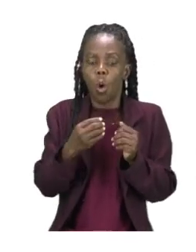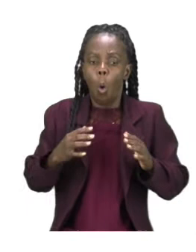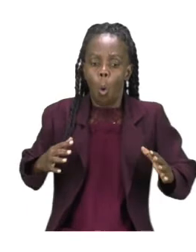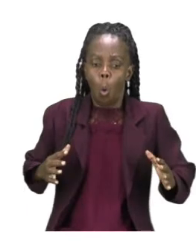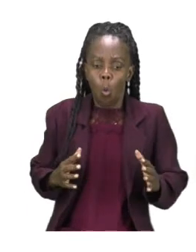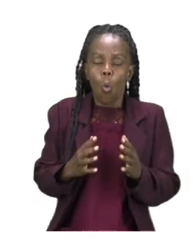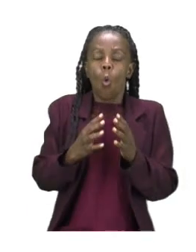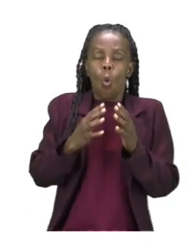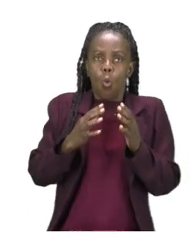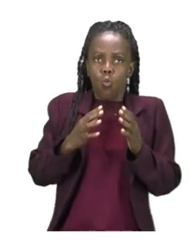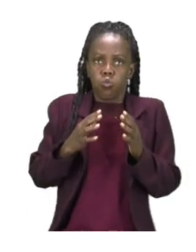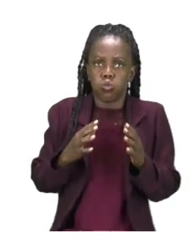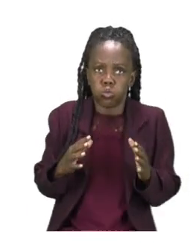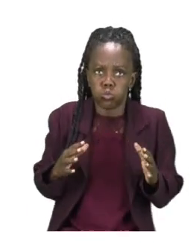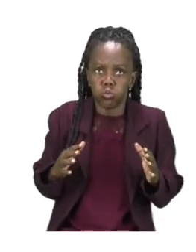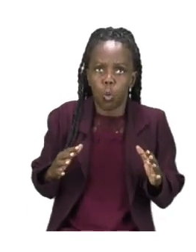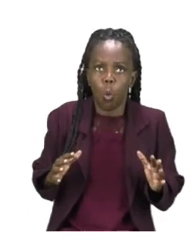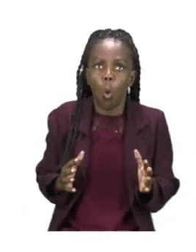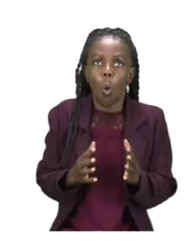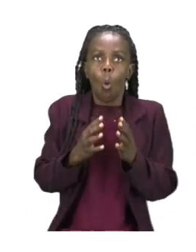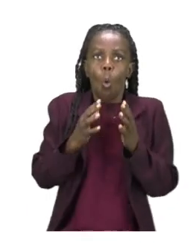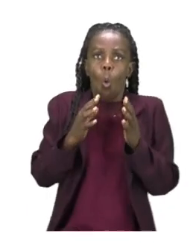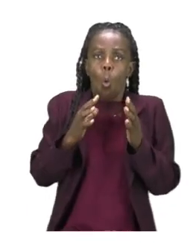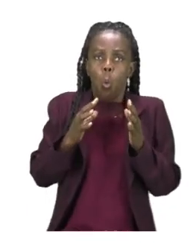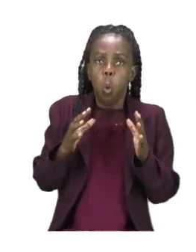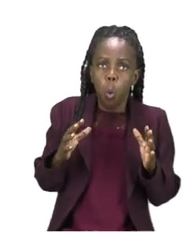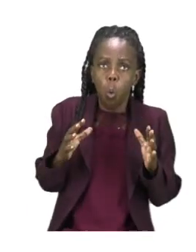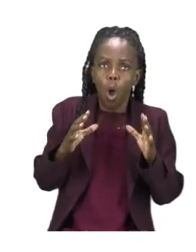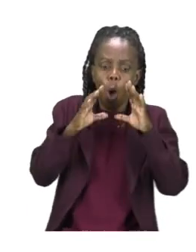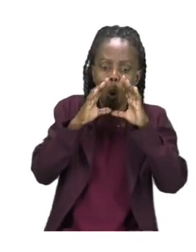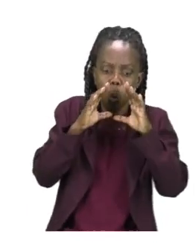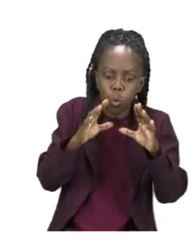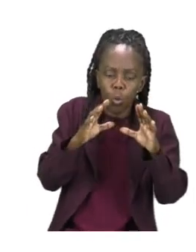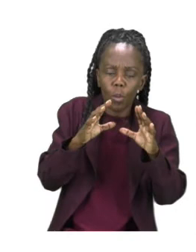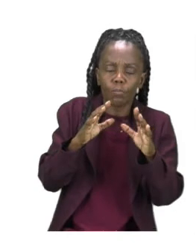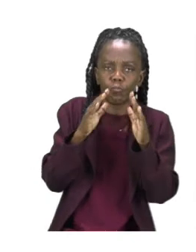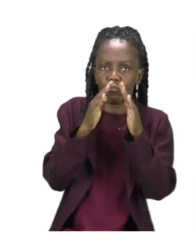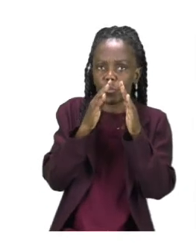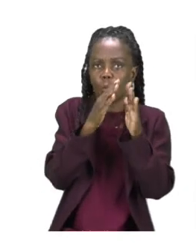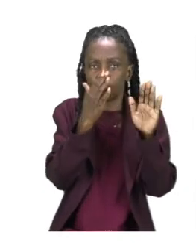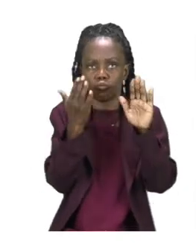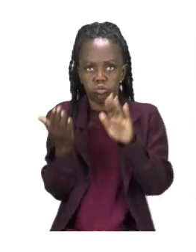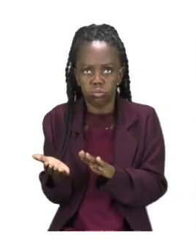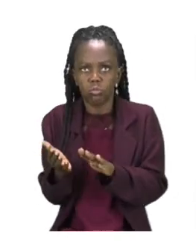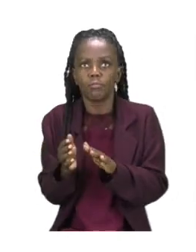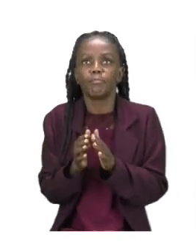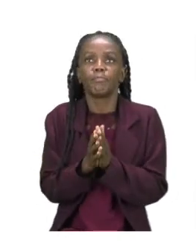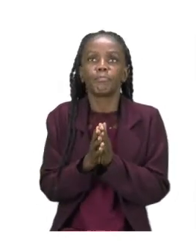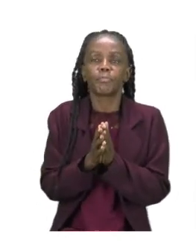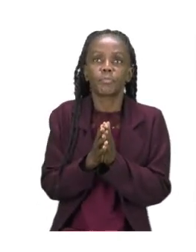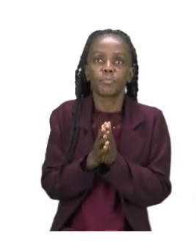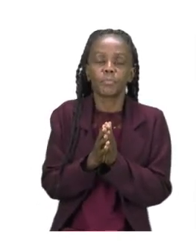and puff, and he blew the house down. The two little pigs